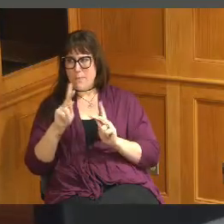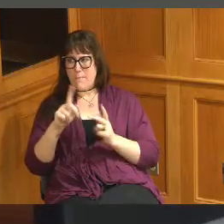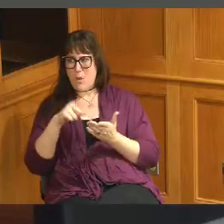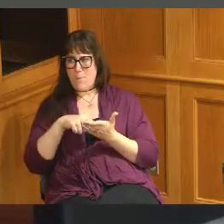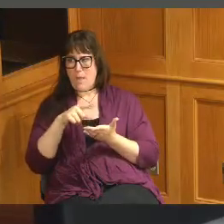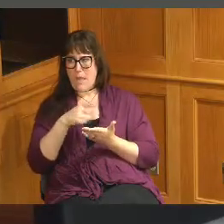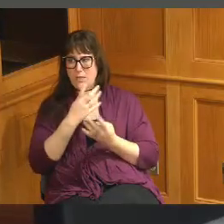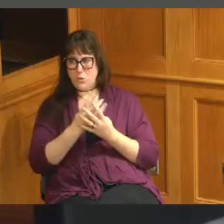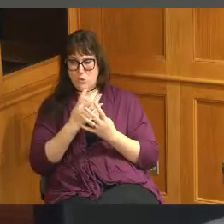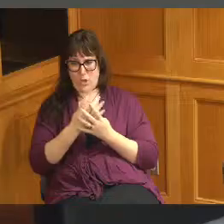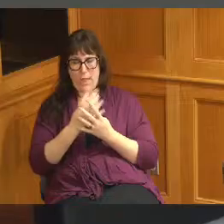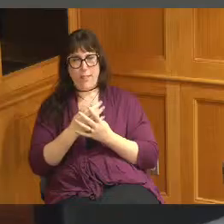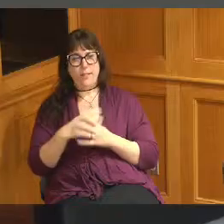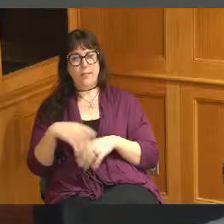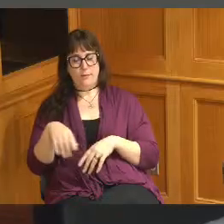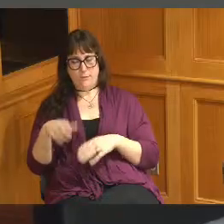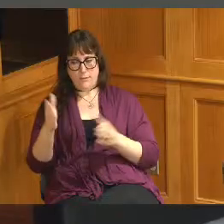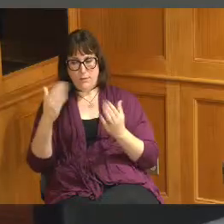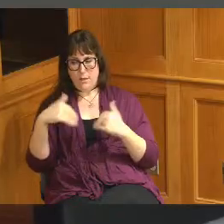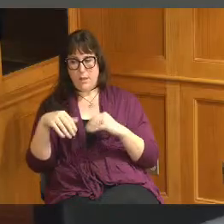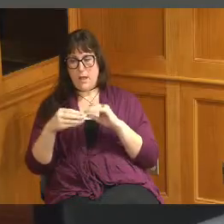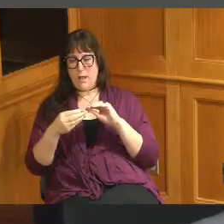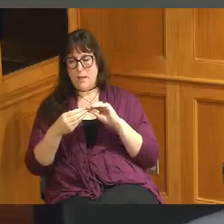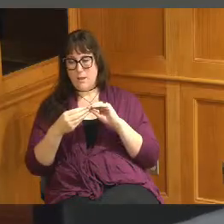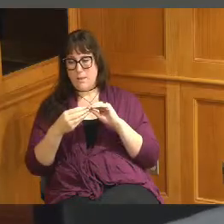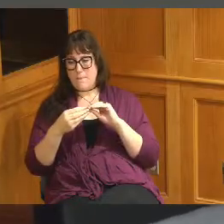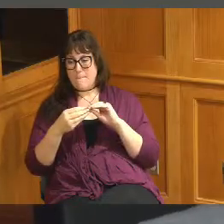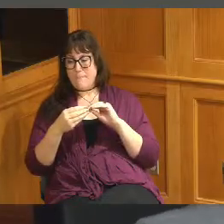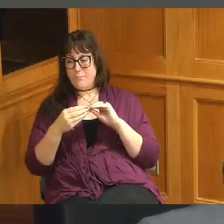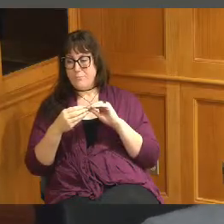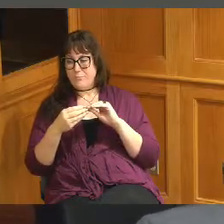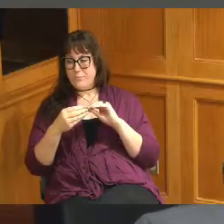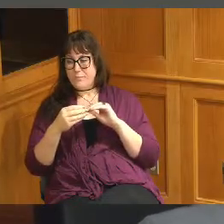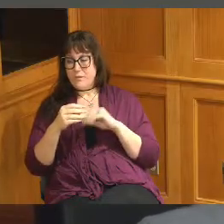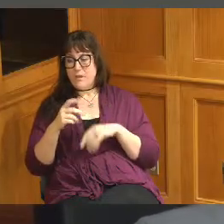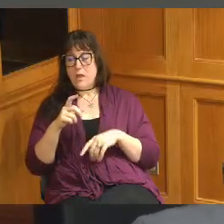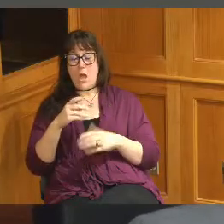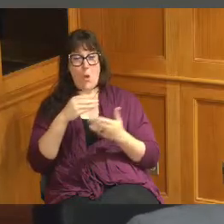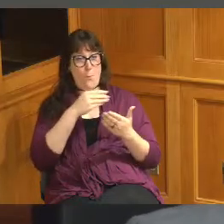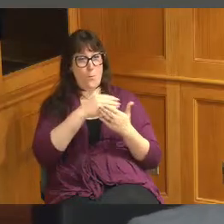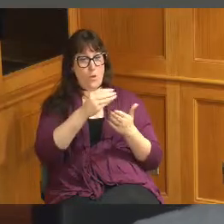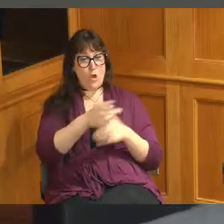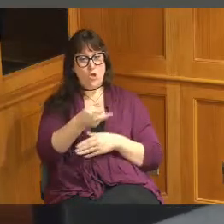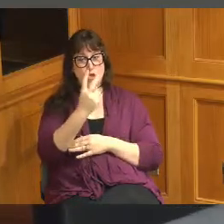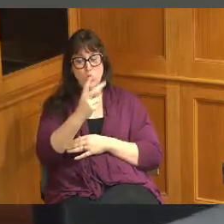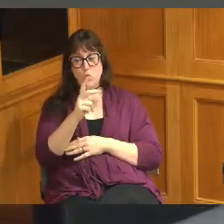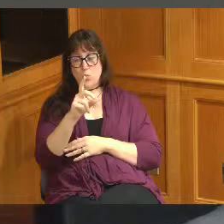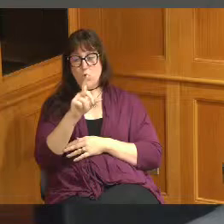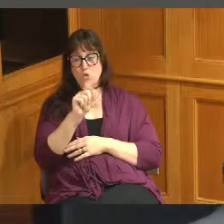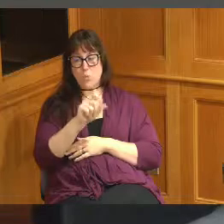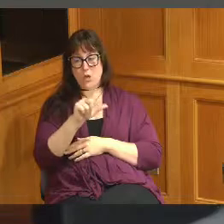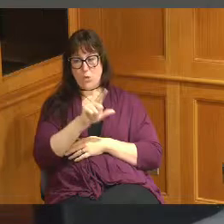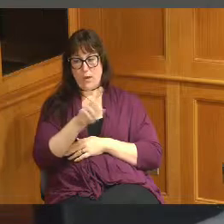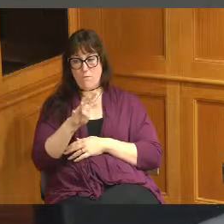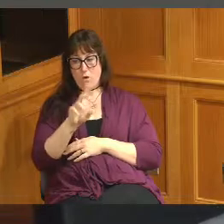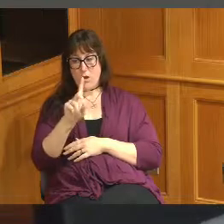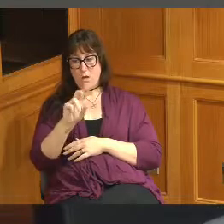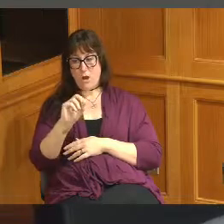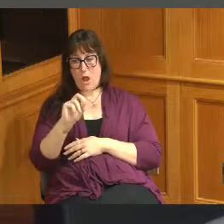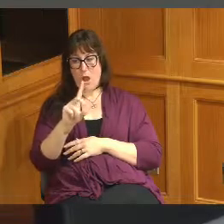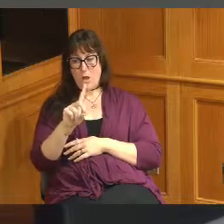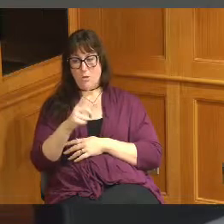$419,947. Item number 12 is a resolution authorizing the purchase of 2 2024 Dodge Durangos in